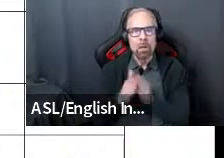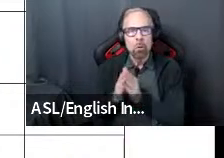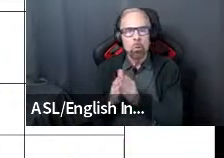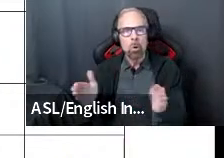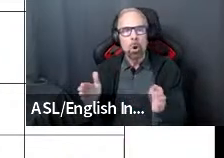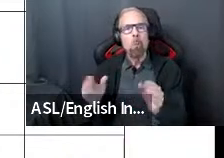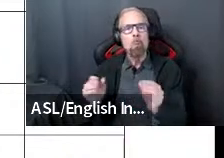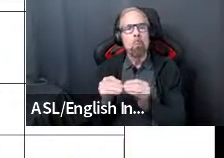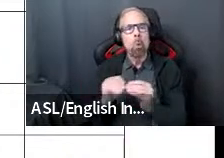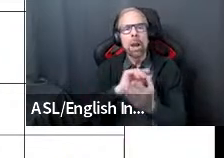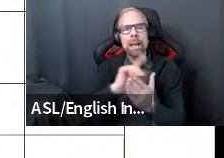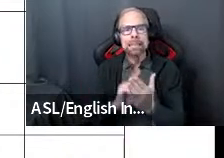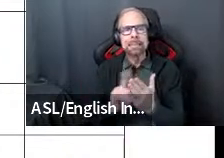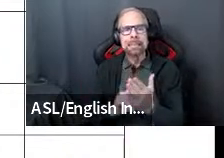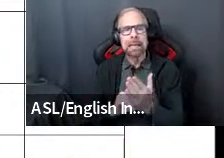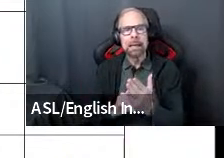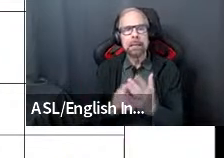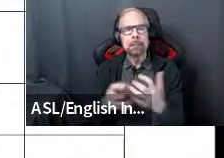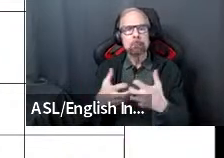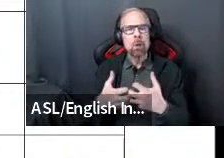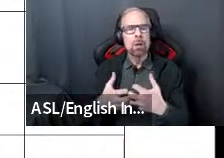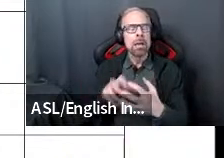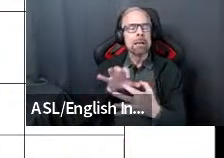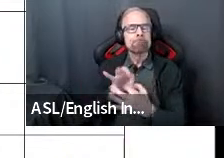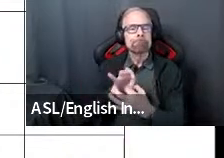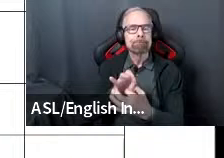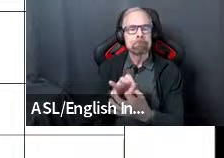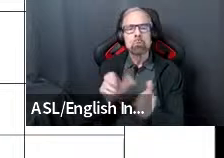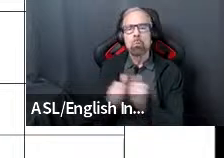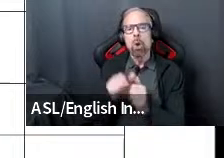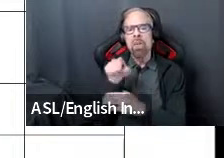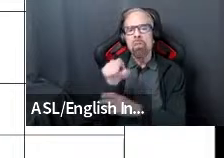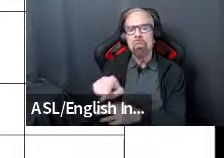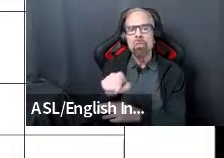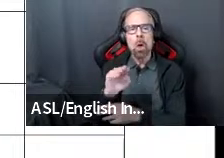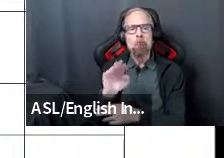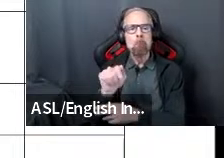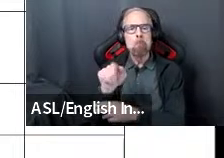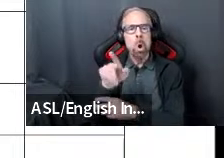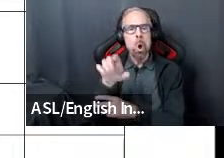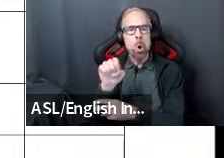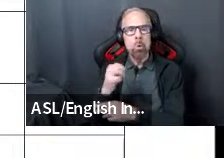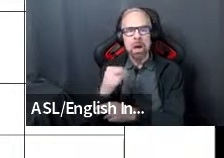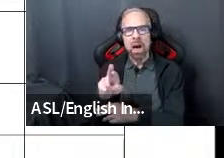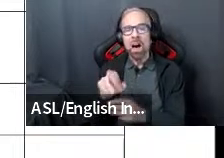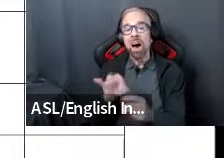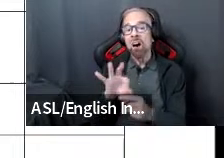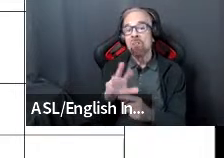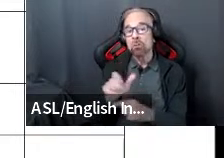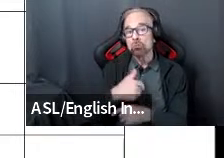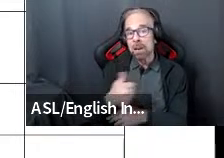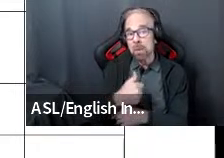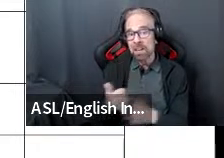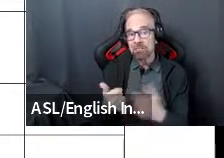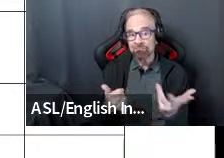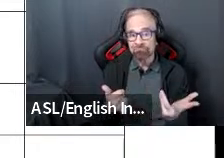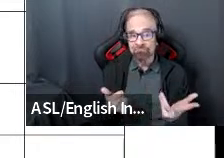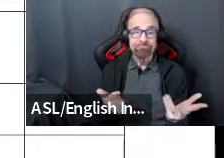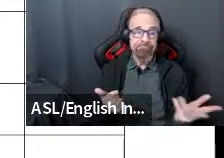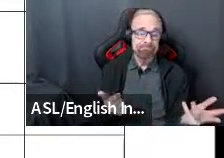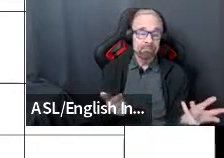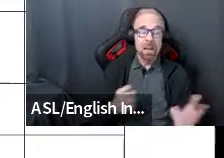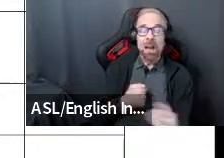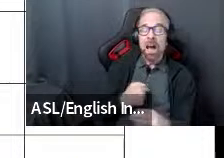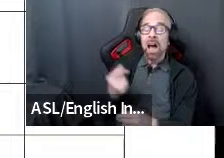around the mode of transportation. Does that make sense? Anyhow, I don't know. So I